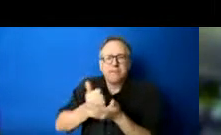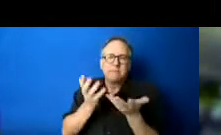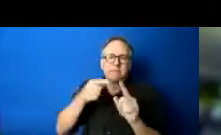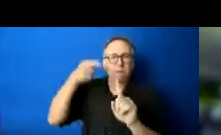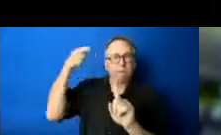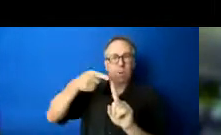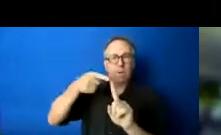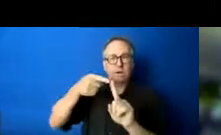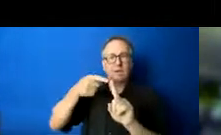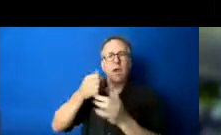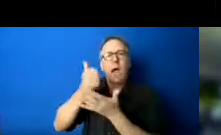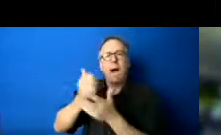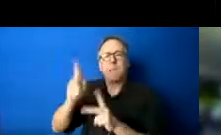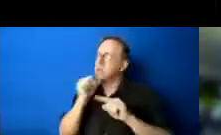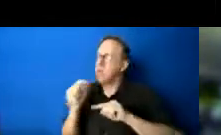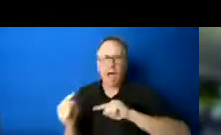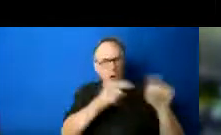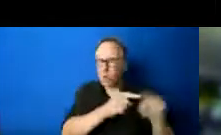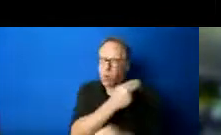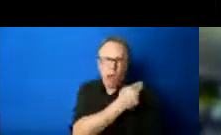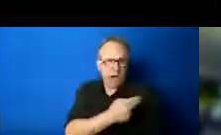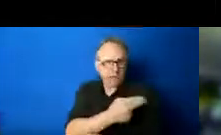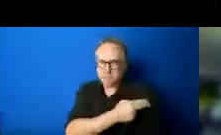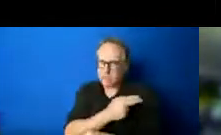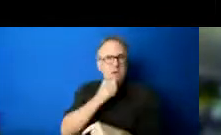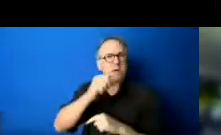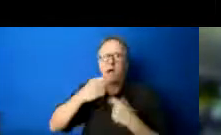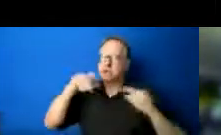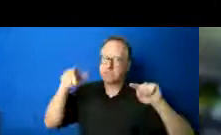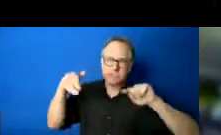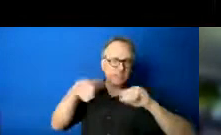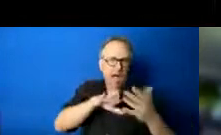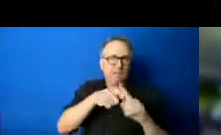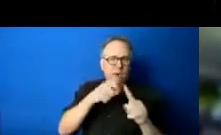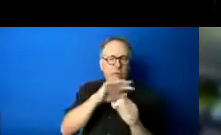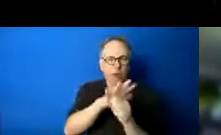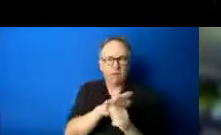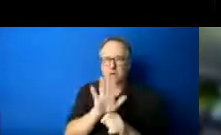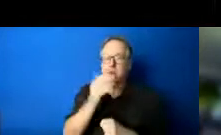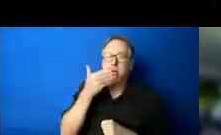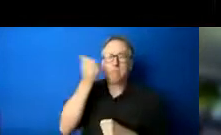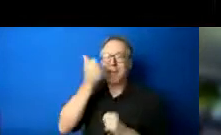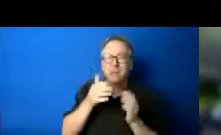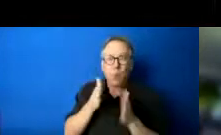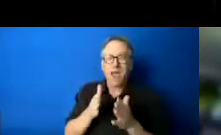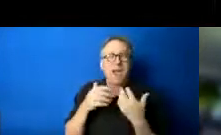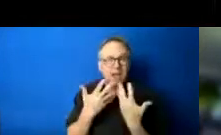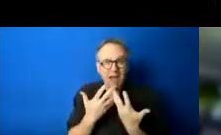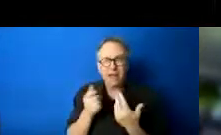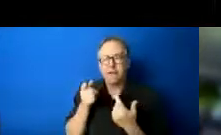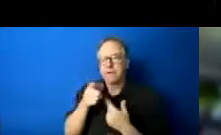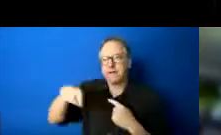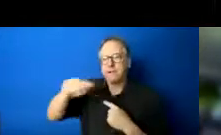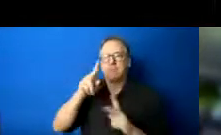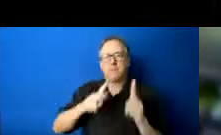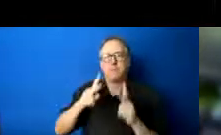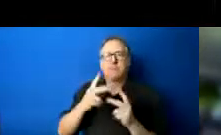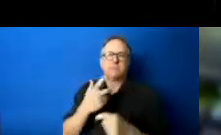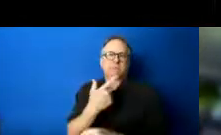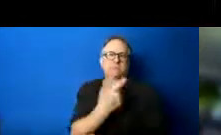prevent hospitalization and death from COVID-19, but we all know the best way to do that is by being up to date on